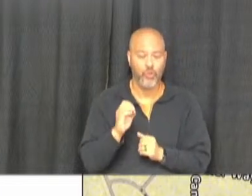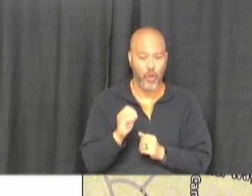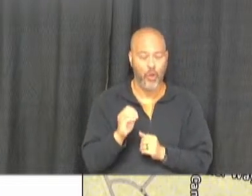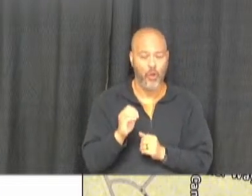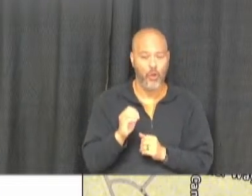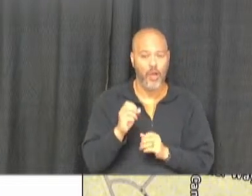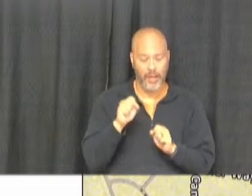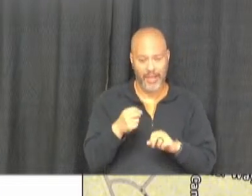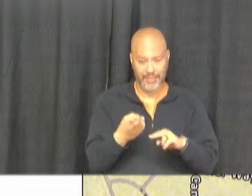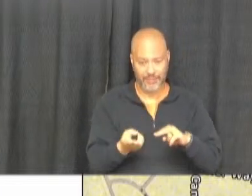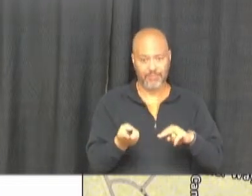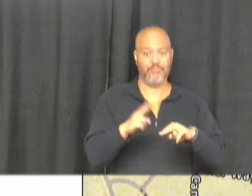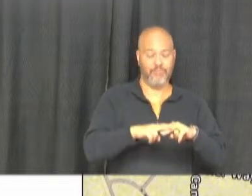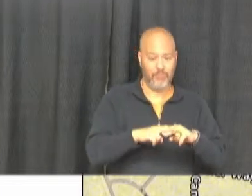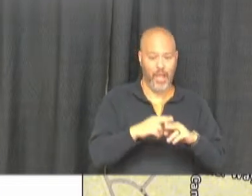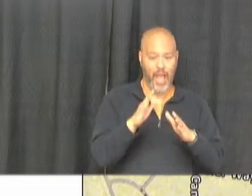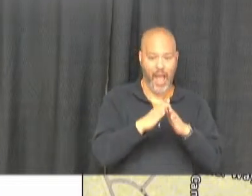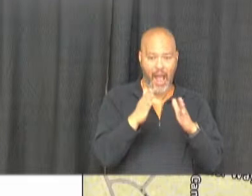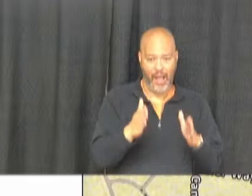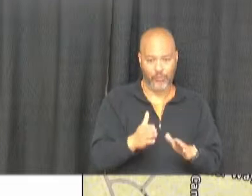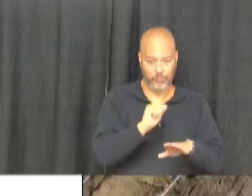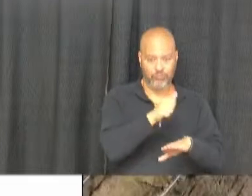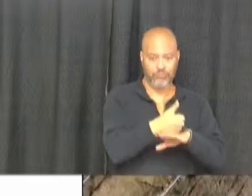is an increase in density.